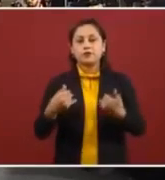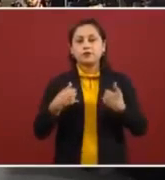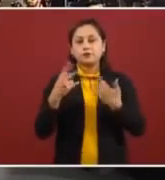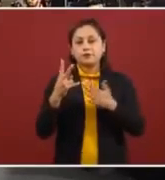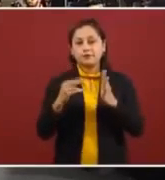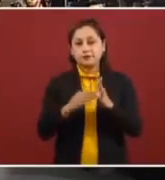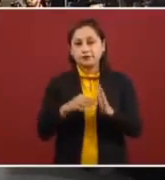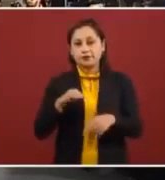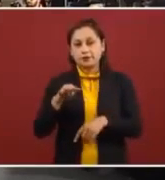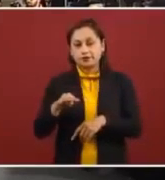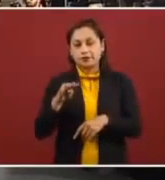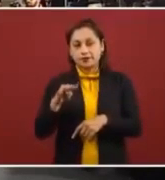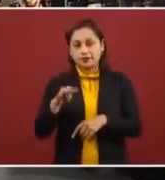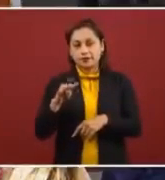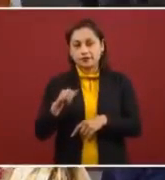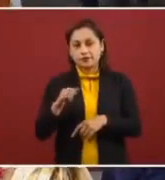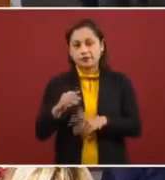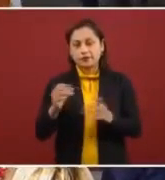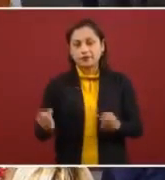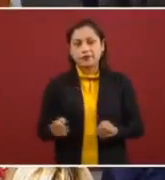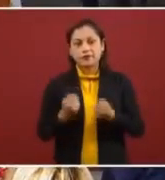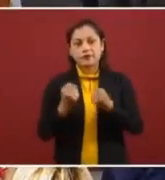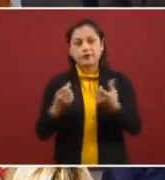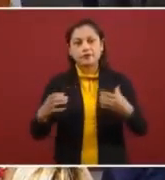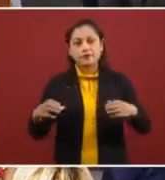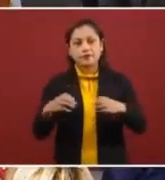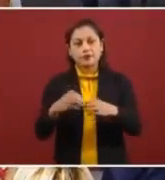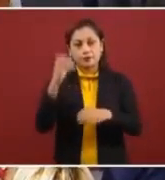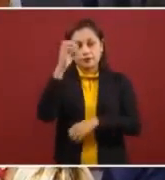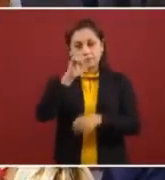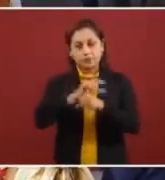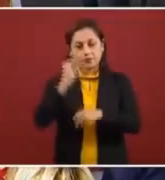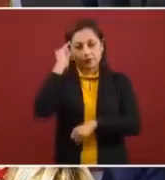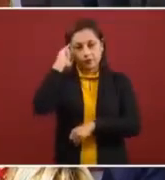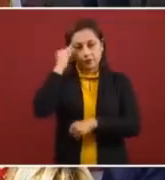she's the youth prize for